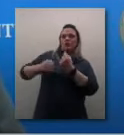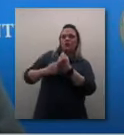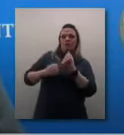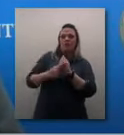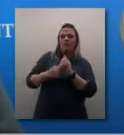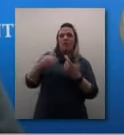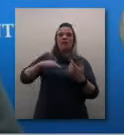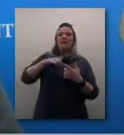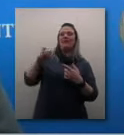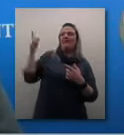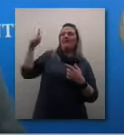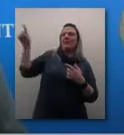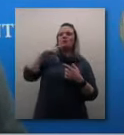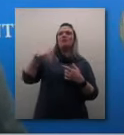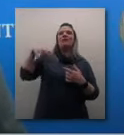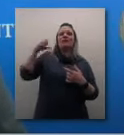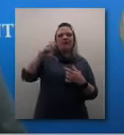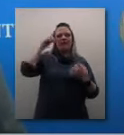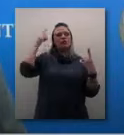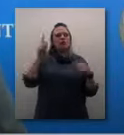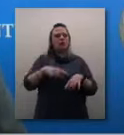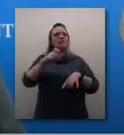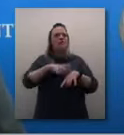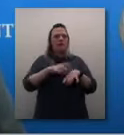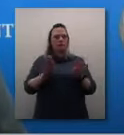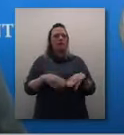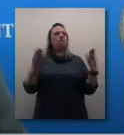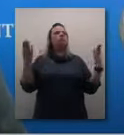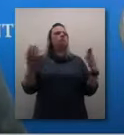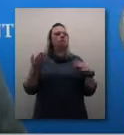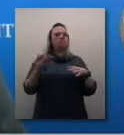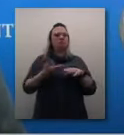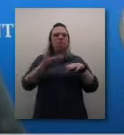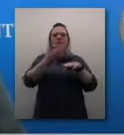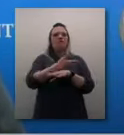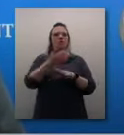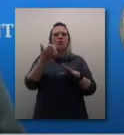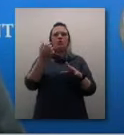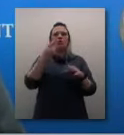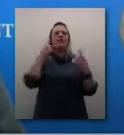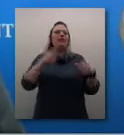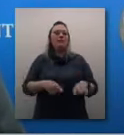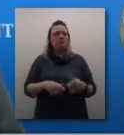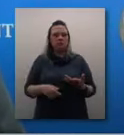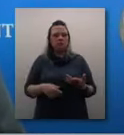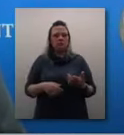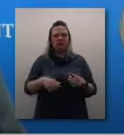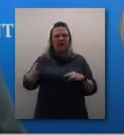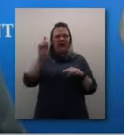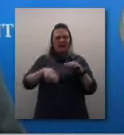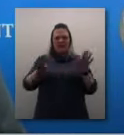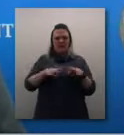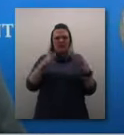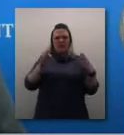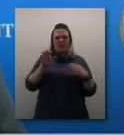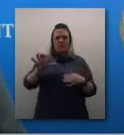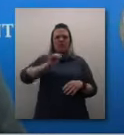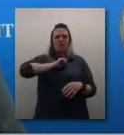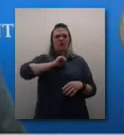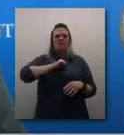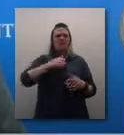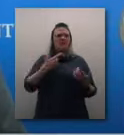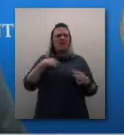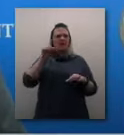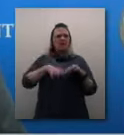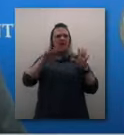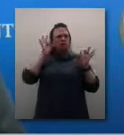to say, yes, we agree with you, it's time to reopen before there's going to be any reopening. I could not reopen Erie County on my own. The orders